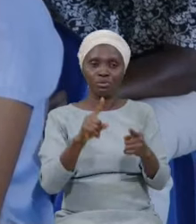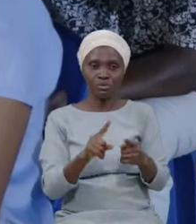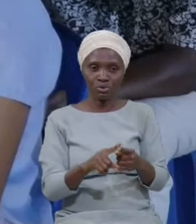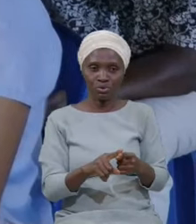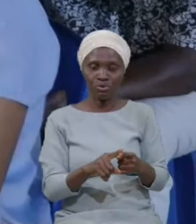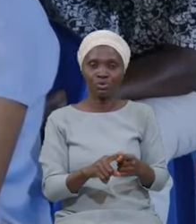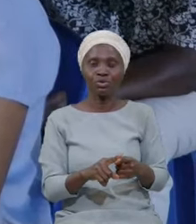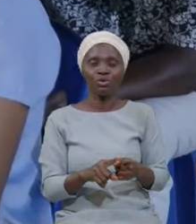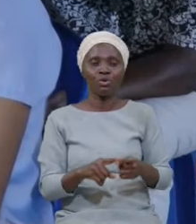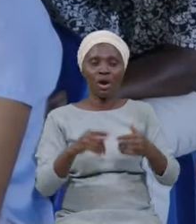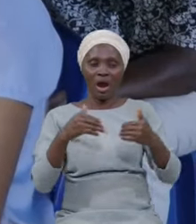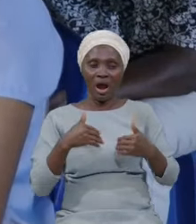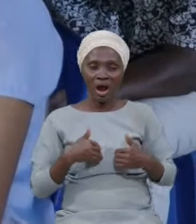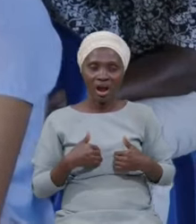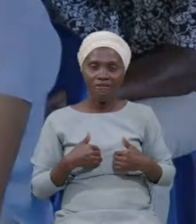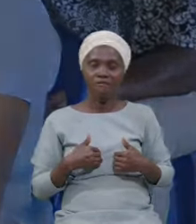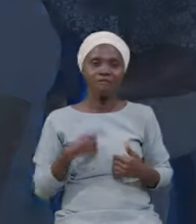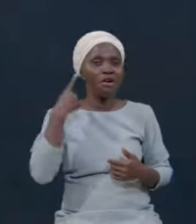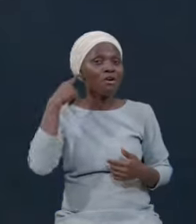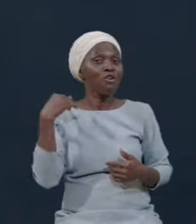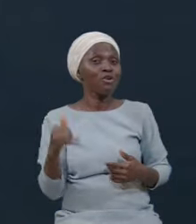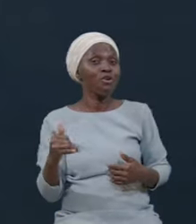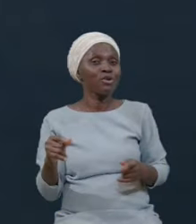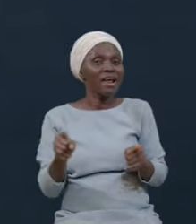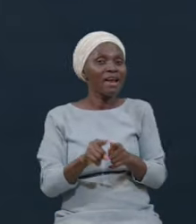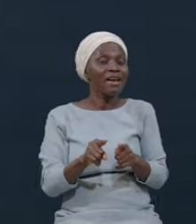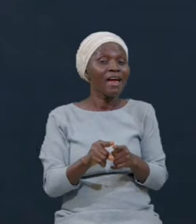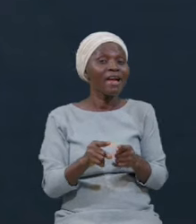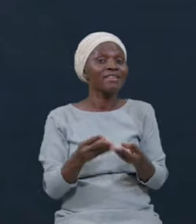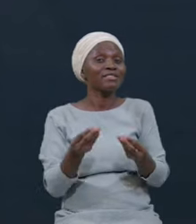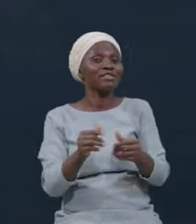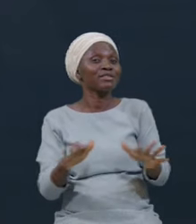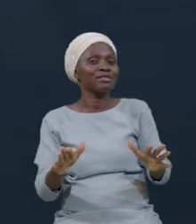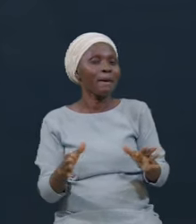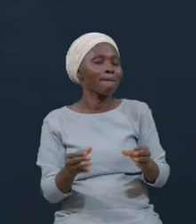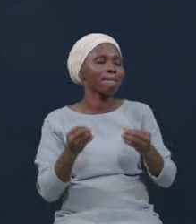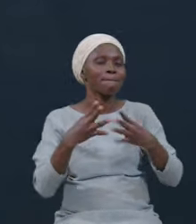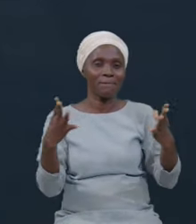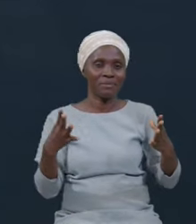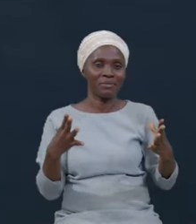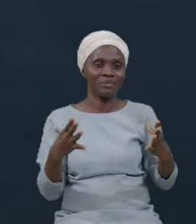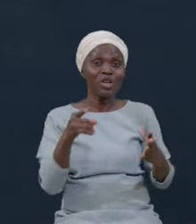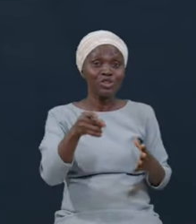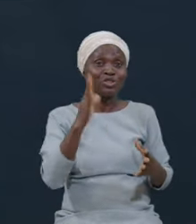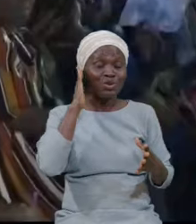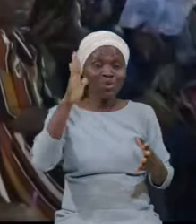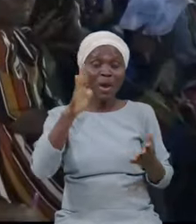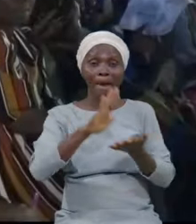You will be prospered again. You will be rich again.